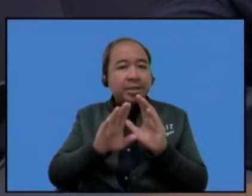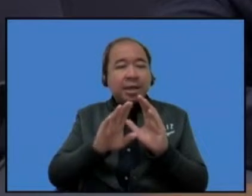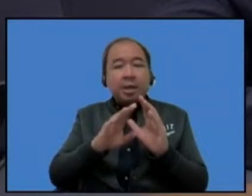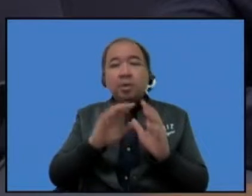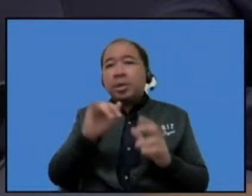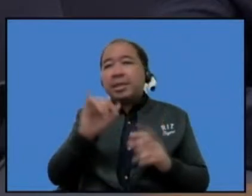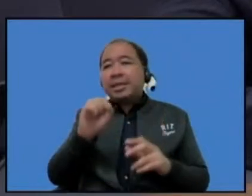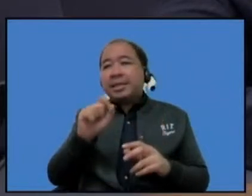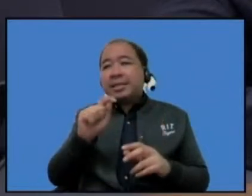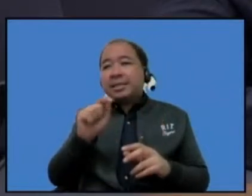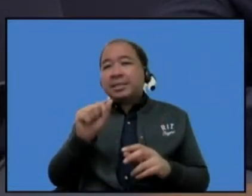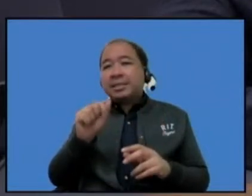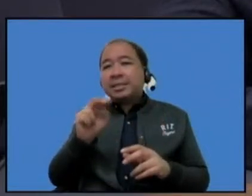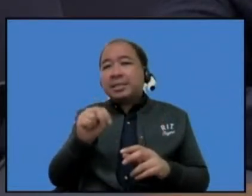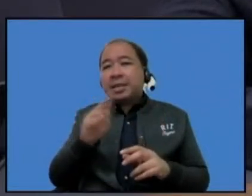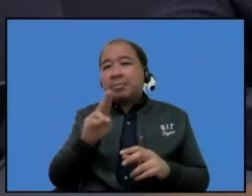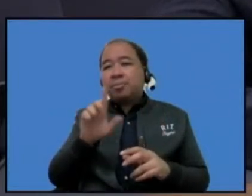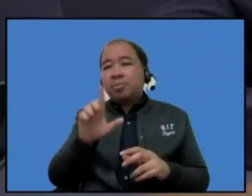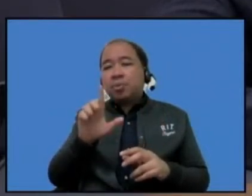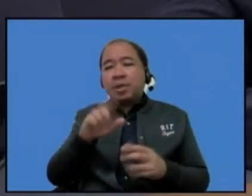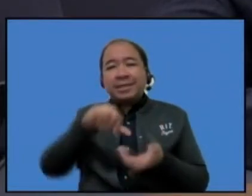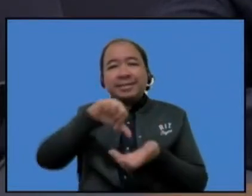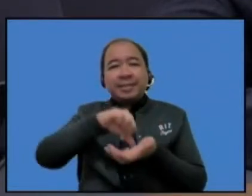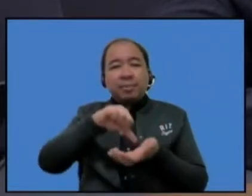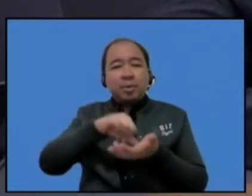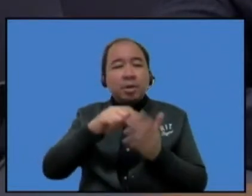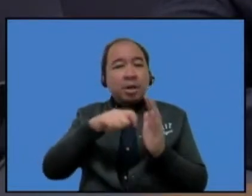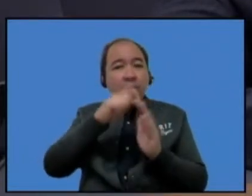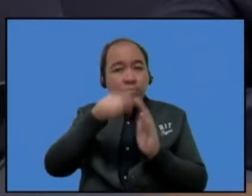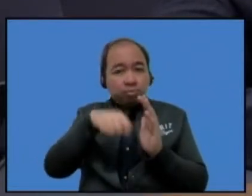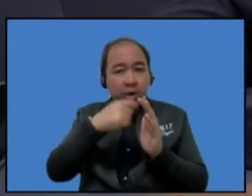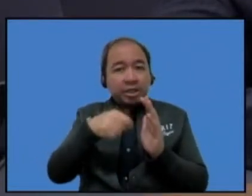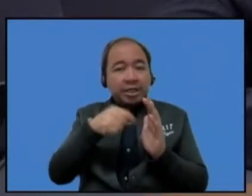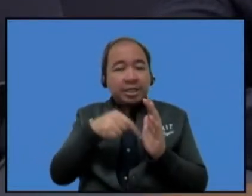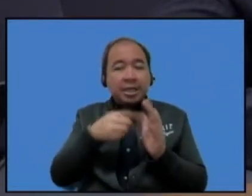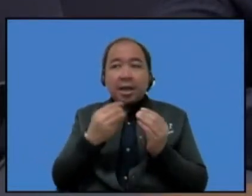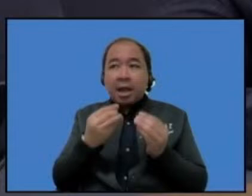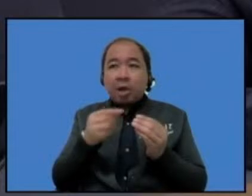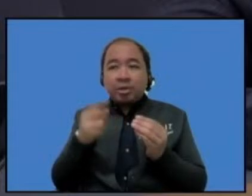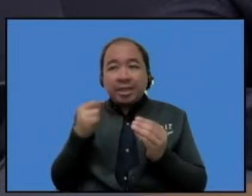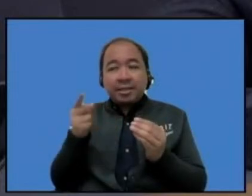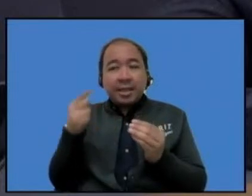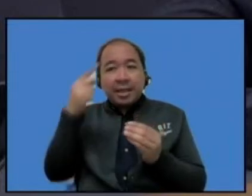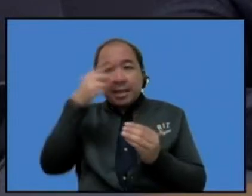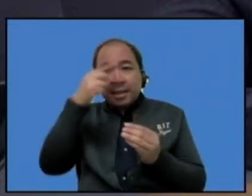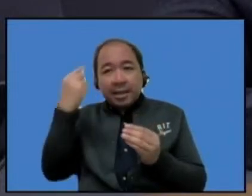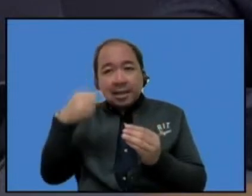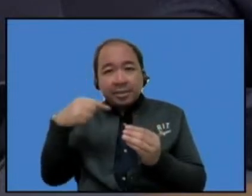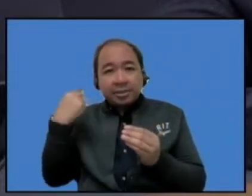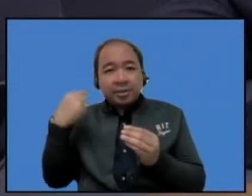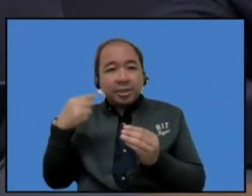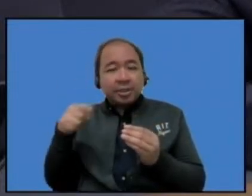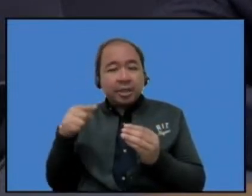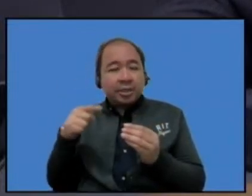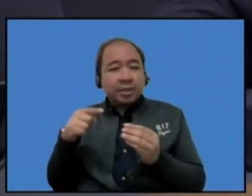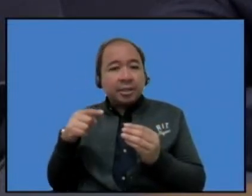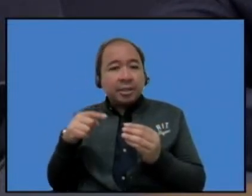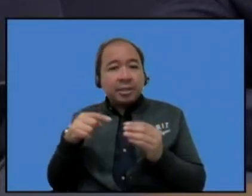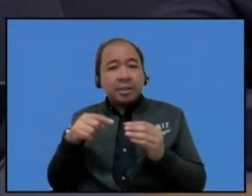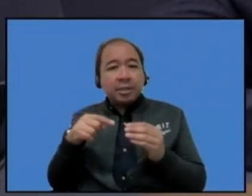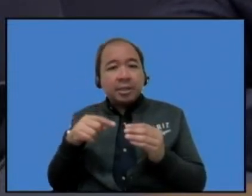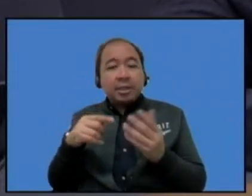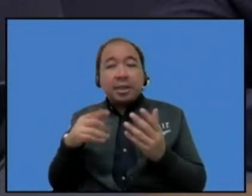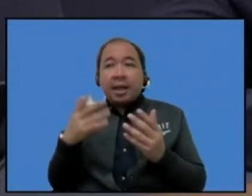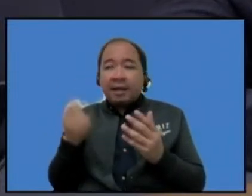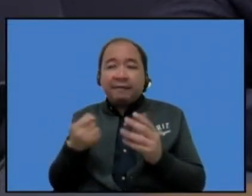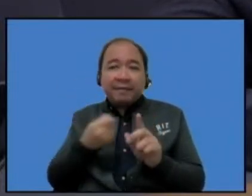project. Just to inform you, after armed aggression against Azerbaijan and the occupation of a fifth territory, it had profound